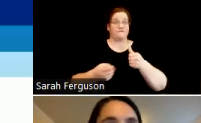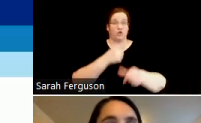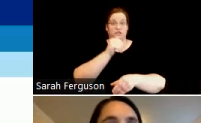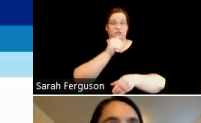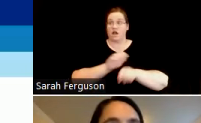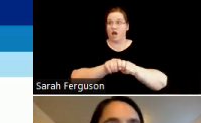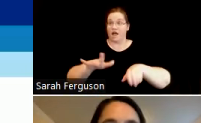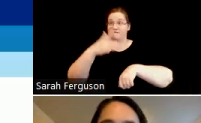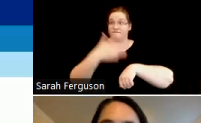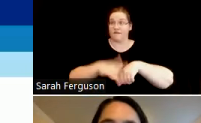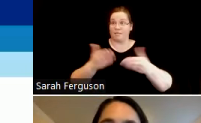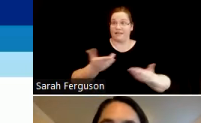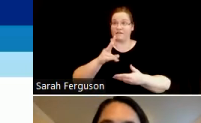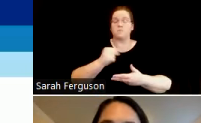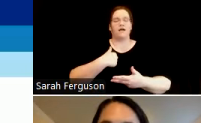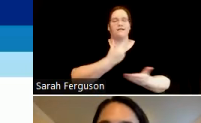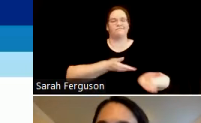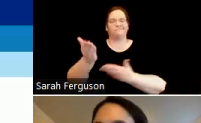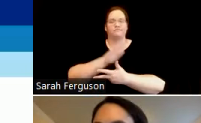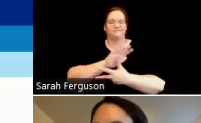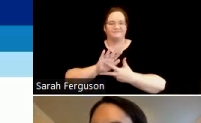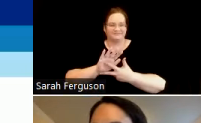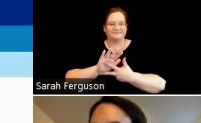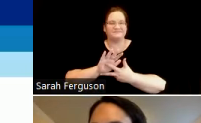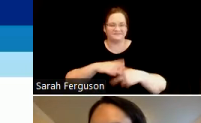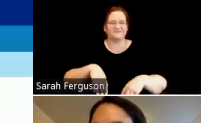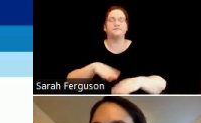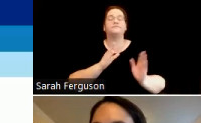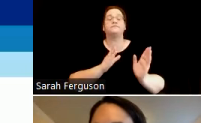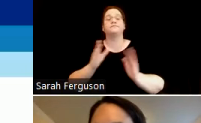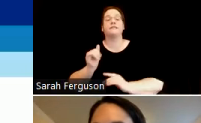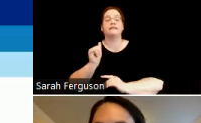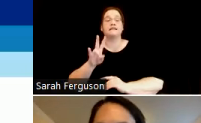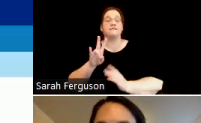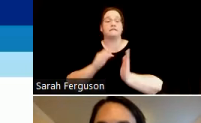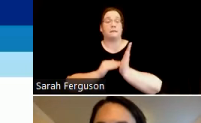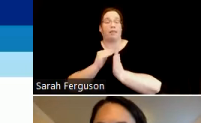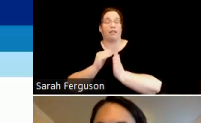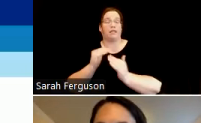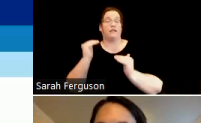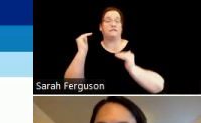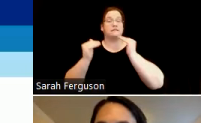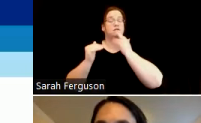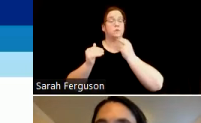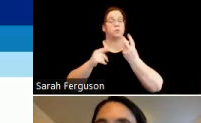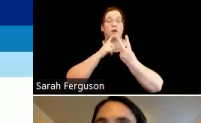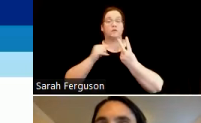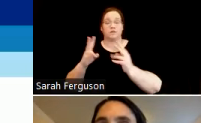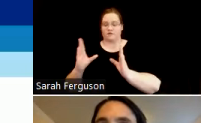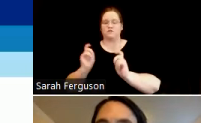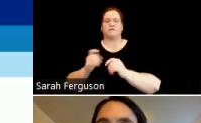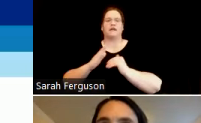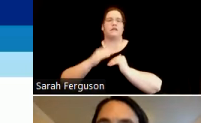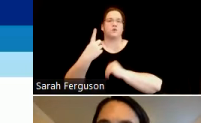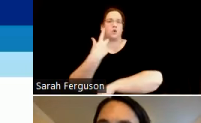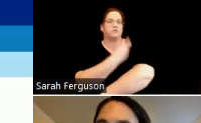And then over 17 million adolescents ages 12 to 17 have received at least one dose in the United States. This is a